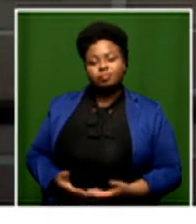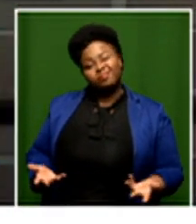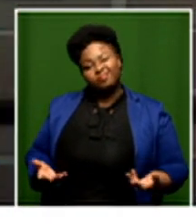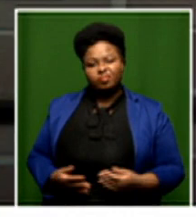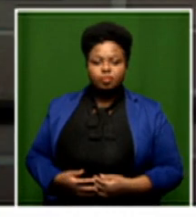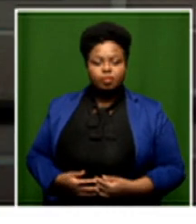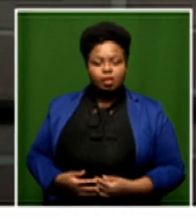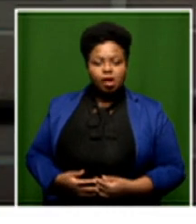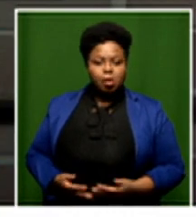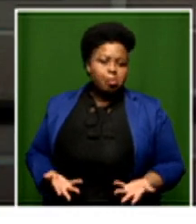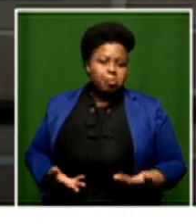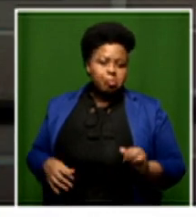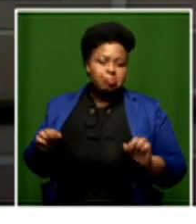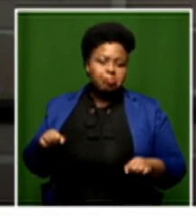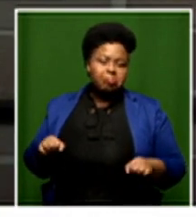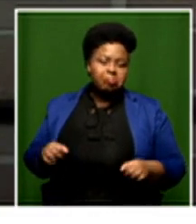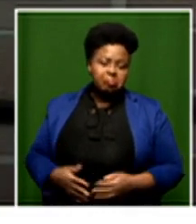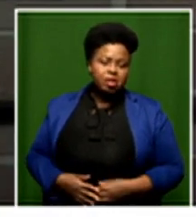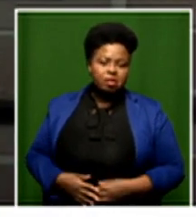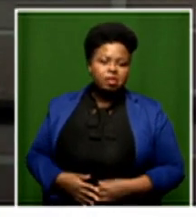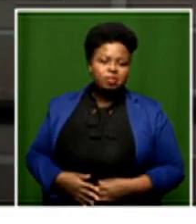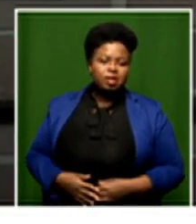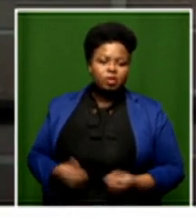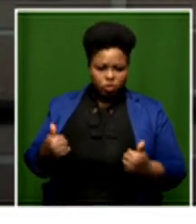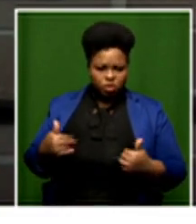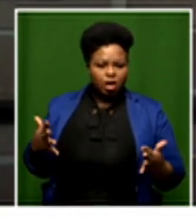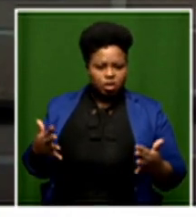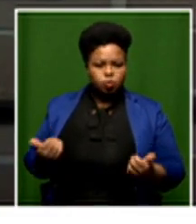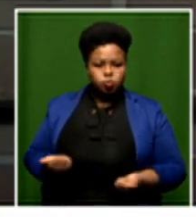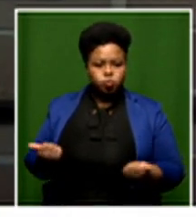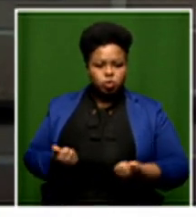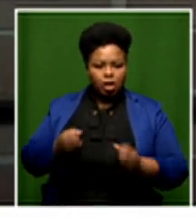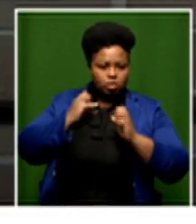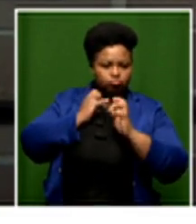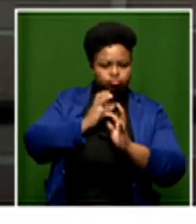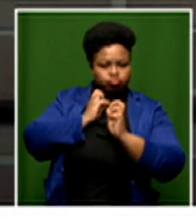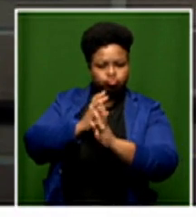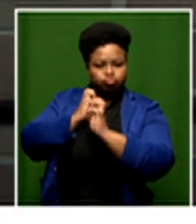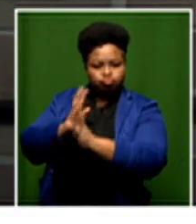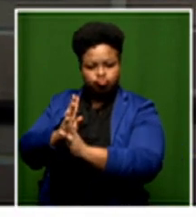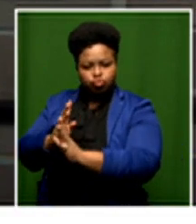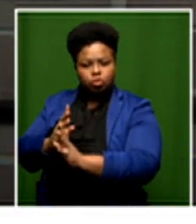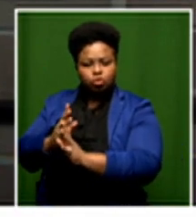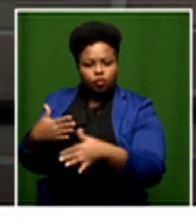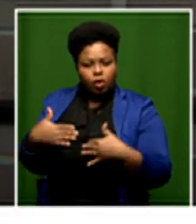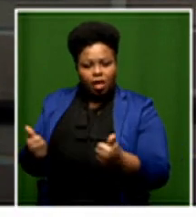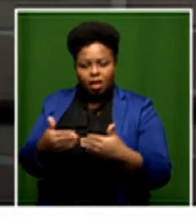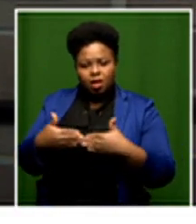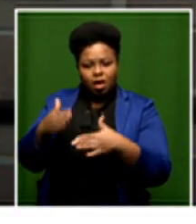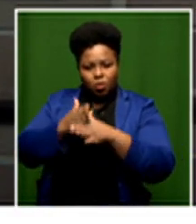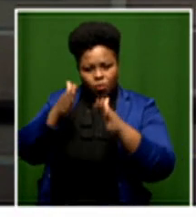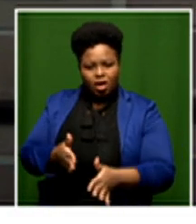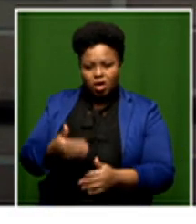So I mean, look, incredibly welcome that the program has got off to a start, and the healthcare workers are